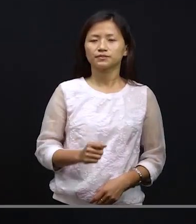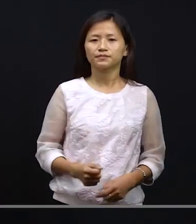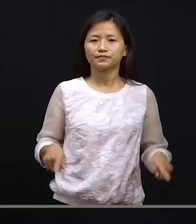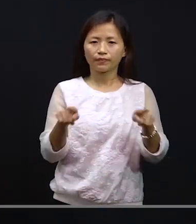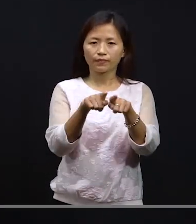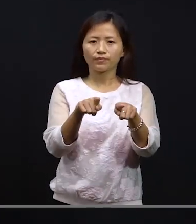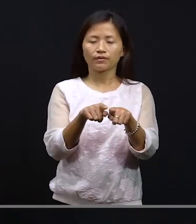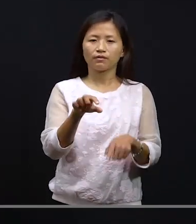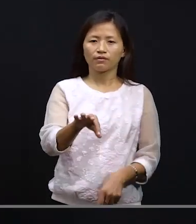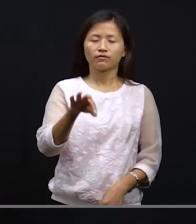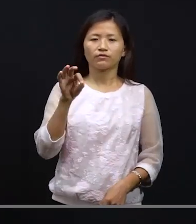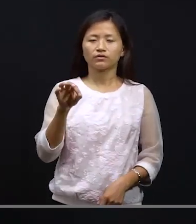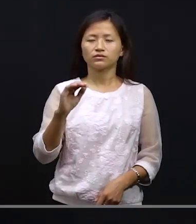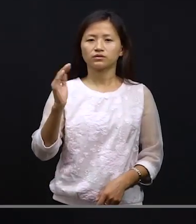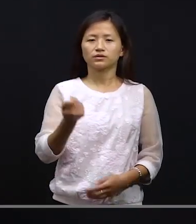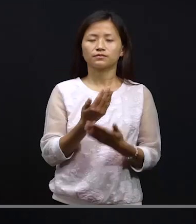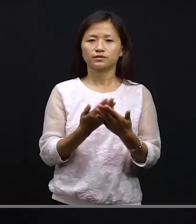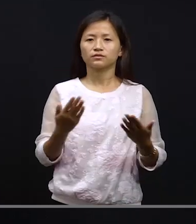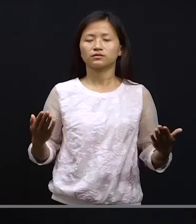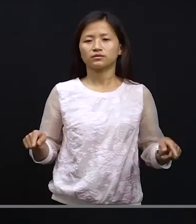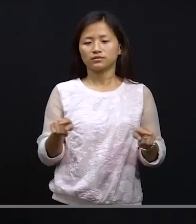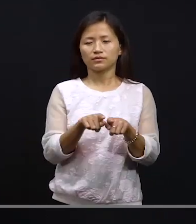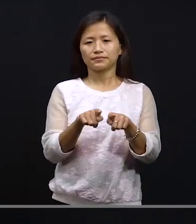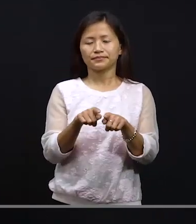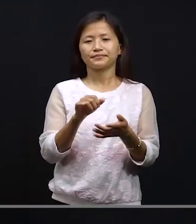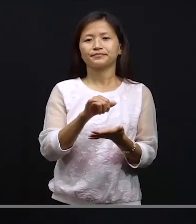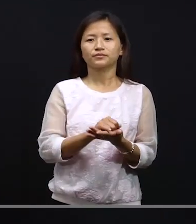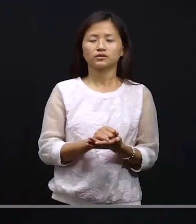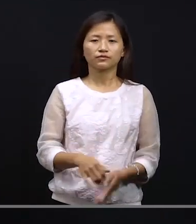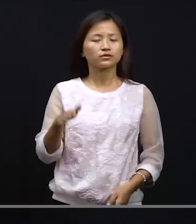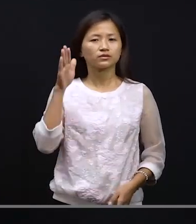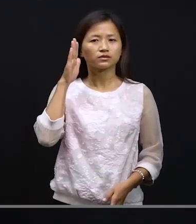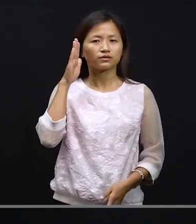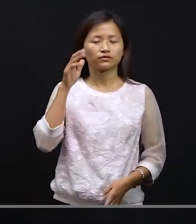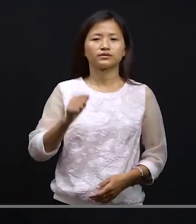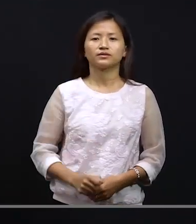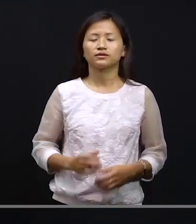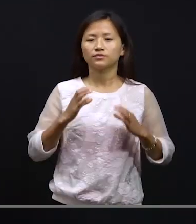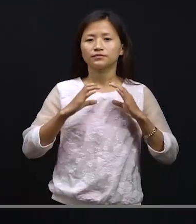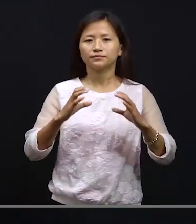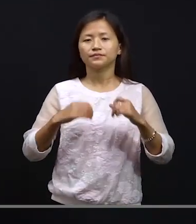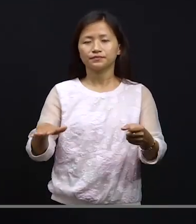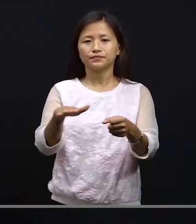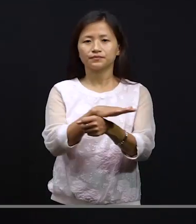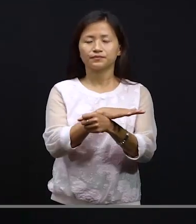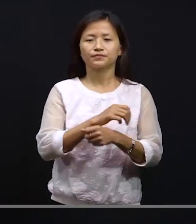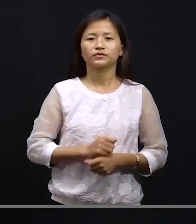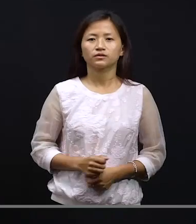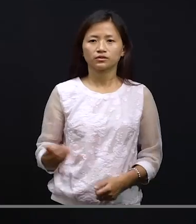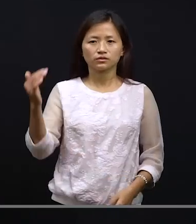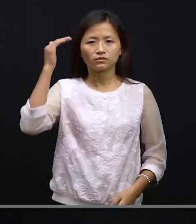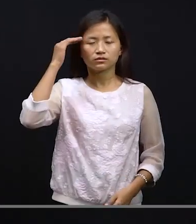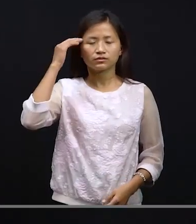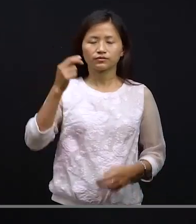are going to find some things like that, okay? You have to keep listening to this carefully so you will also know the value